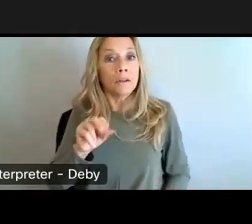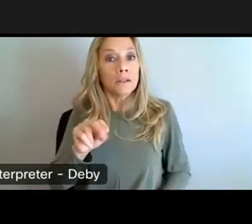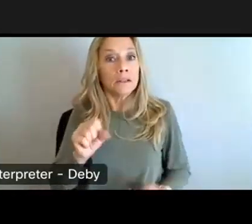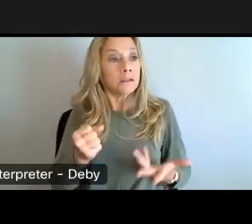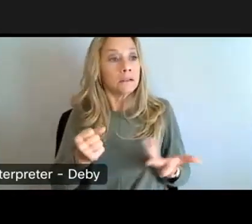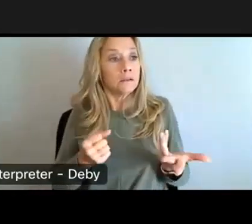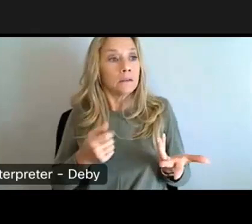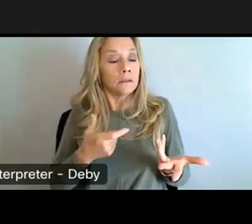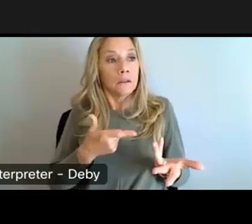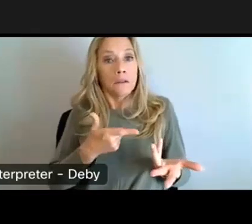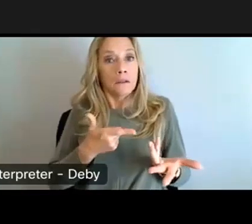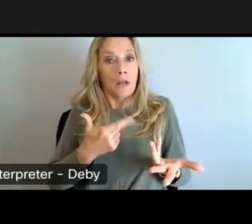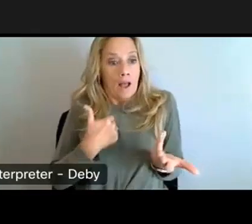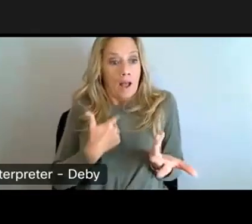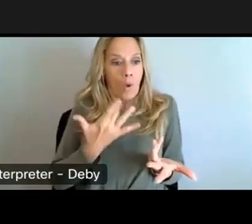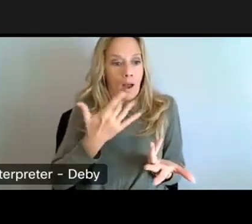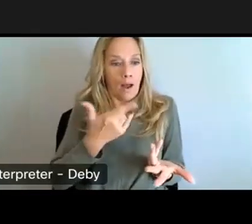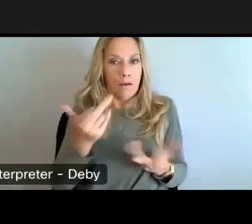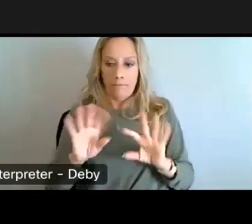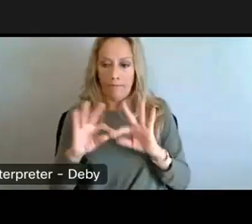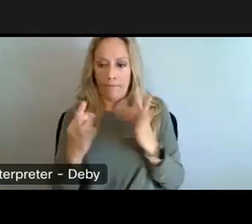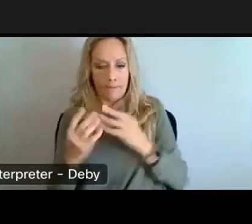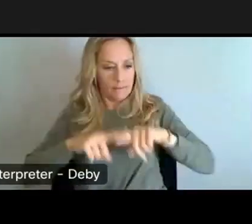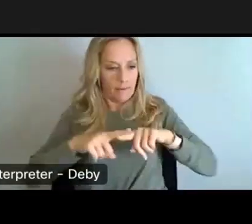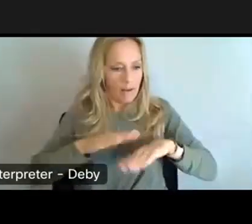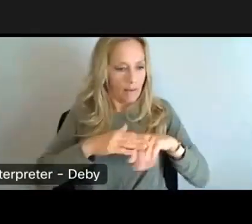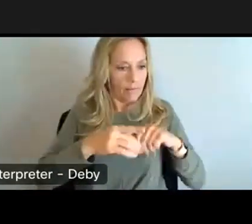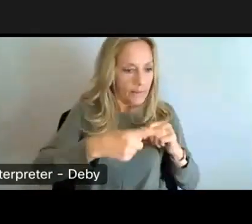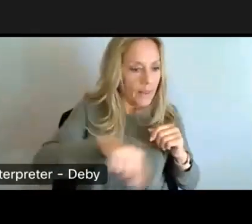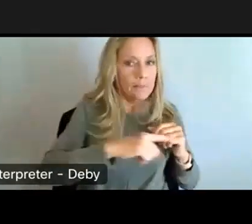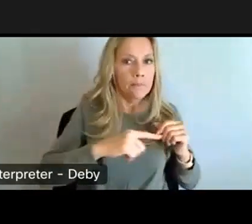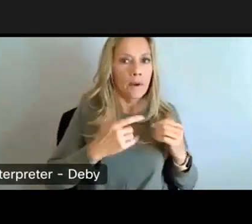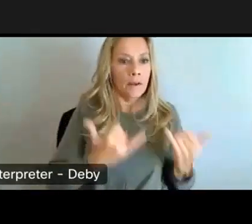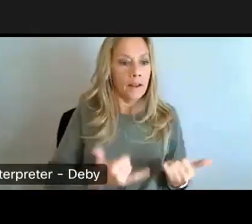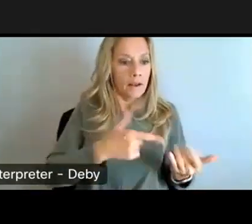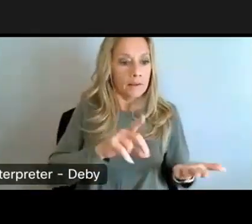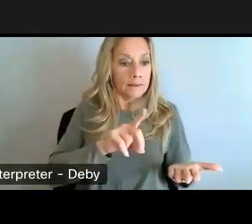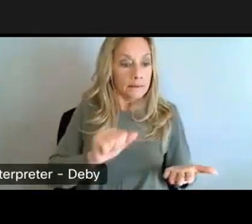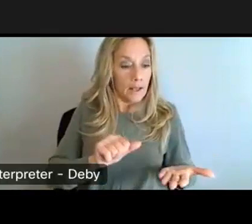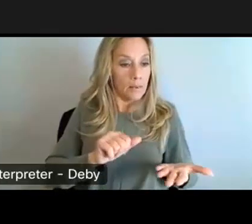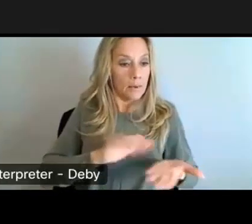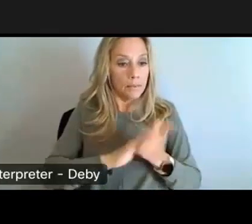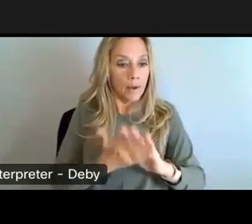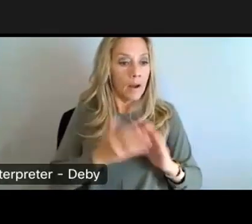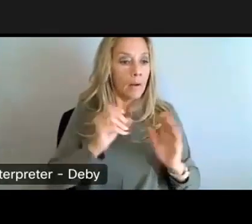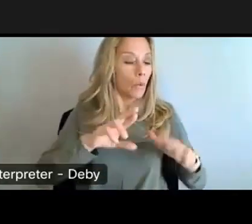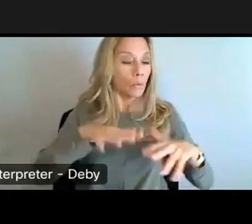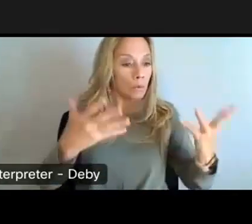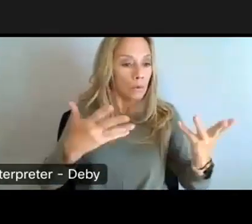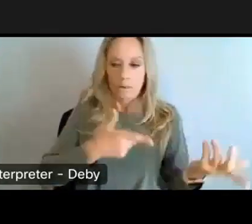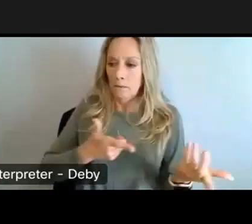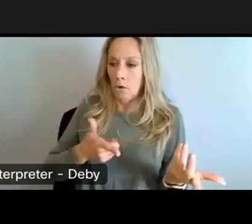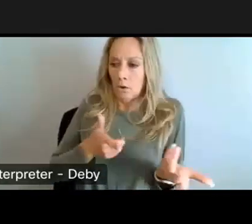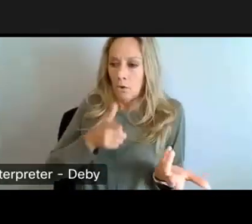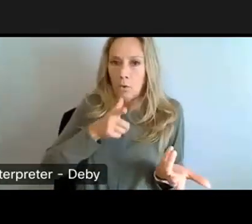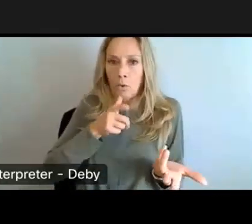take care of them. And so myself and so many others came together to try to change that. Luckily